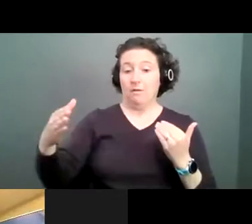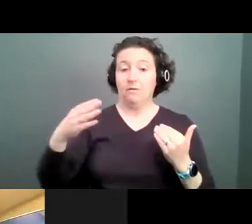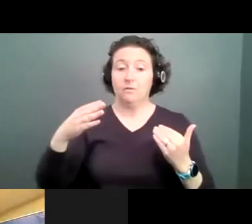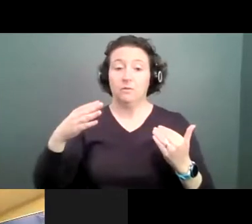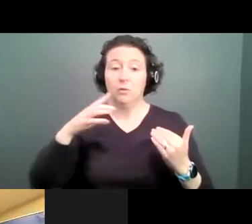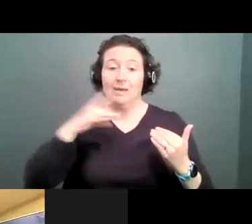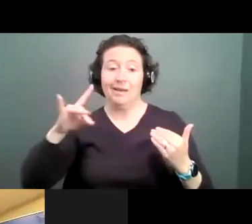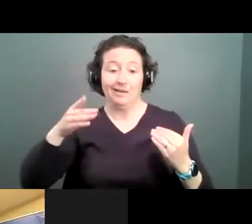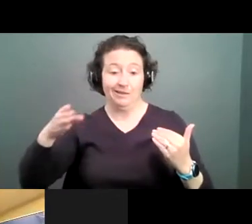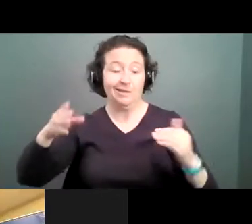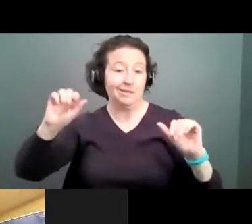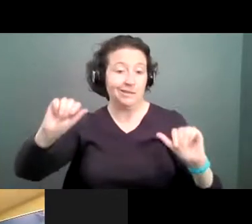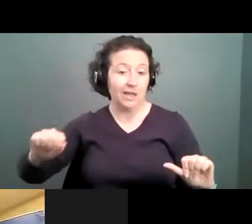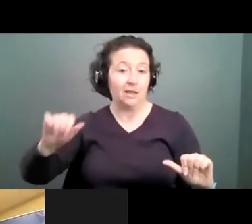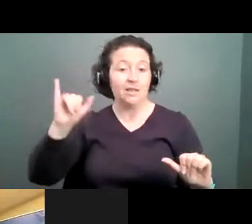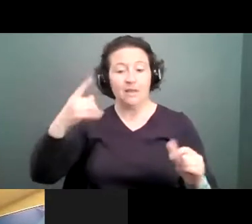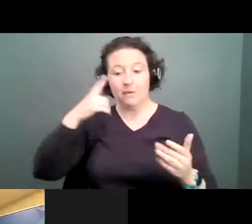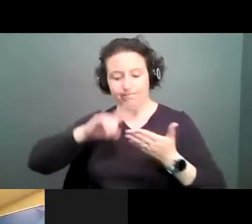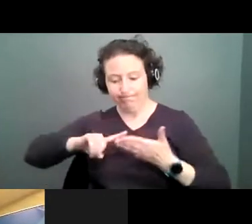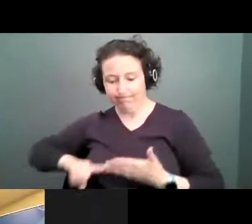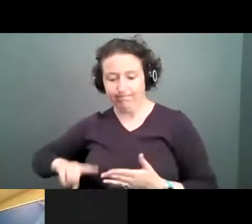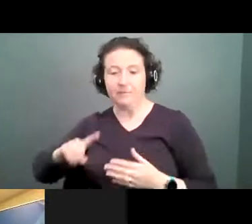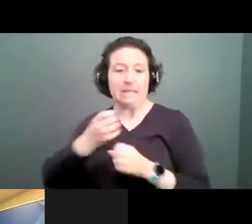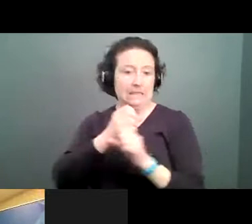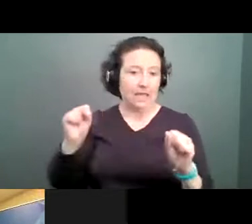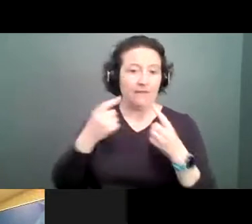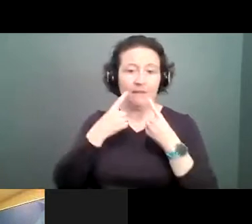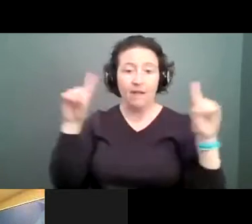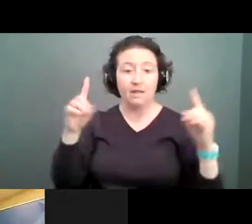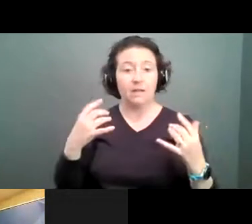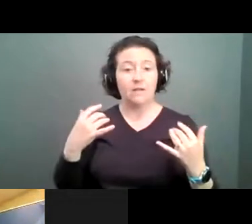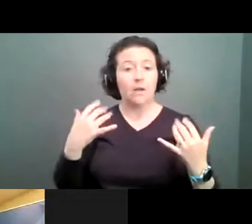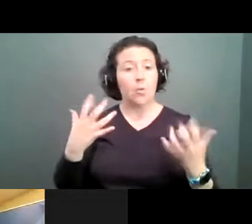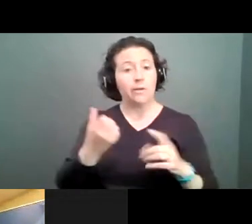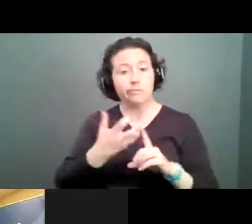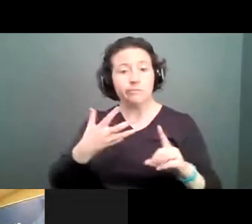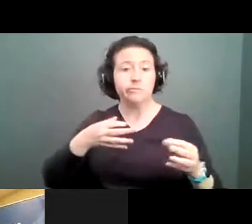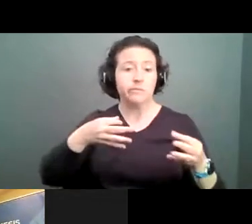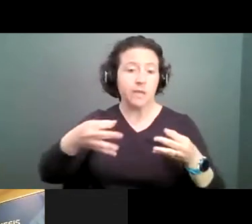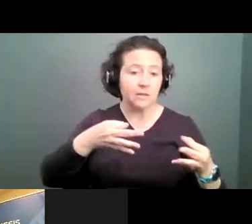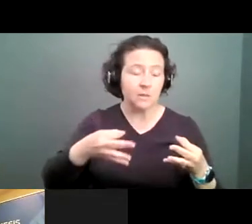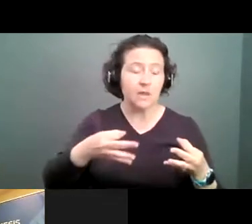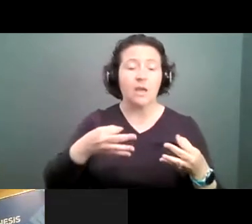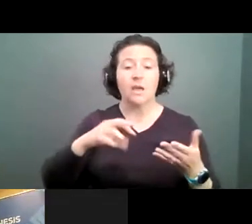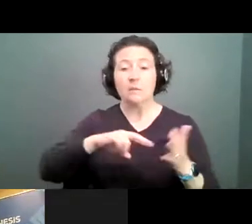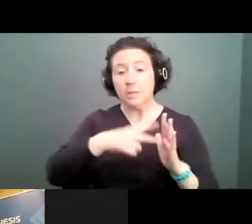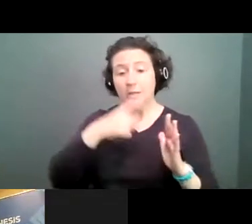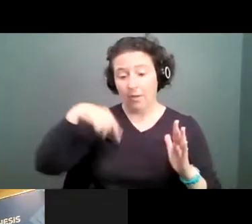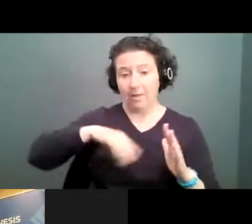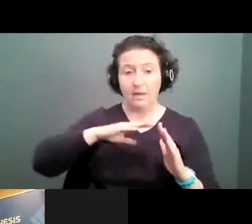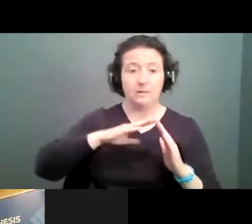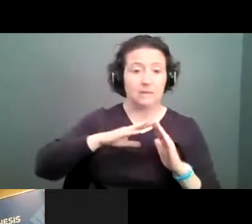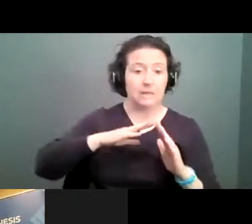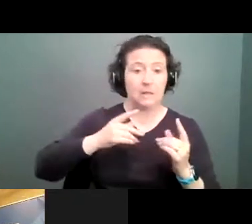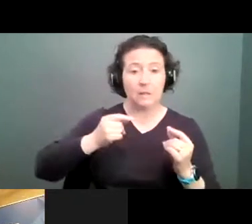of data on safety and effectiveness. To further discuss this process and what this means for adolescents in our community, we've